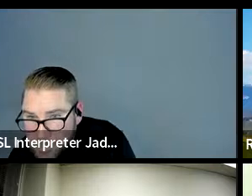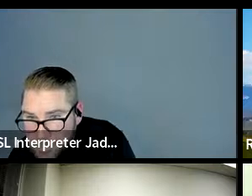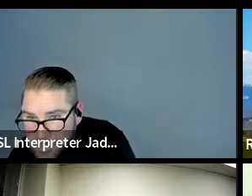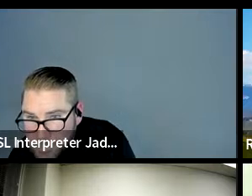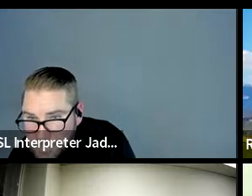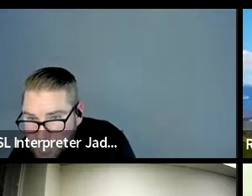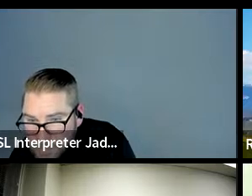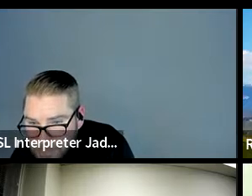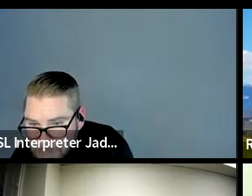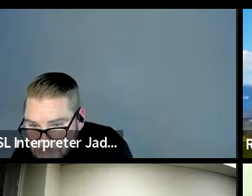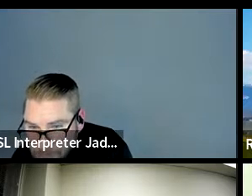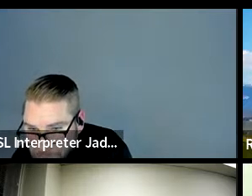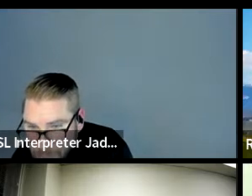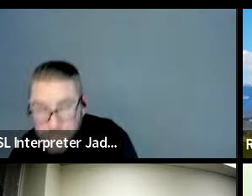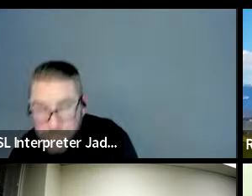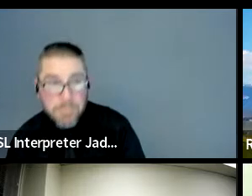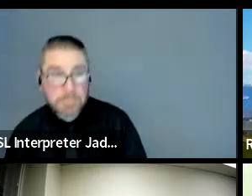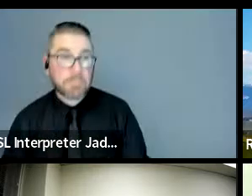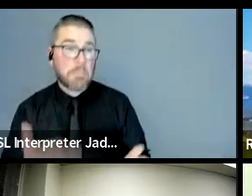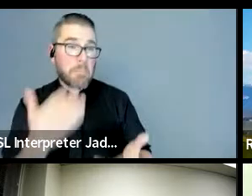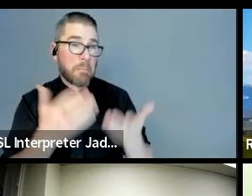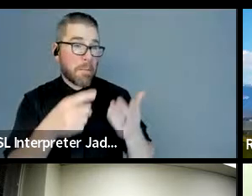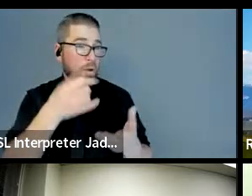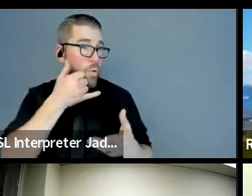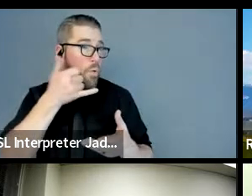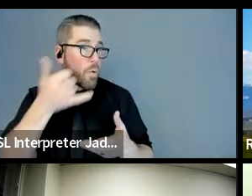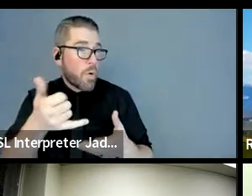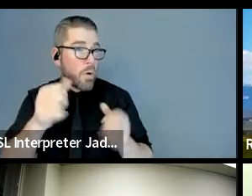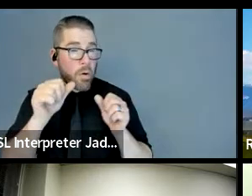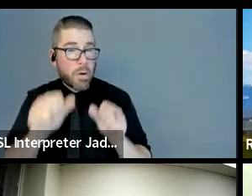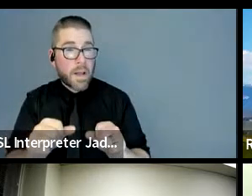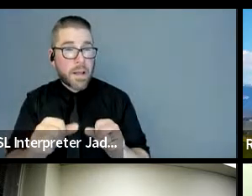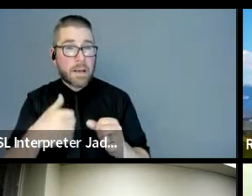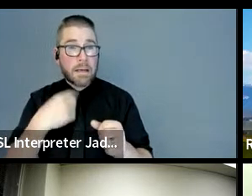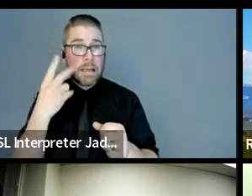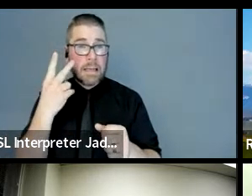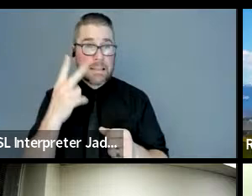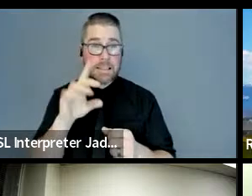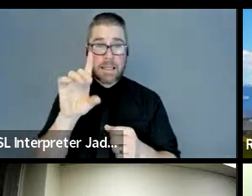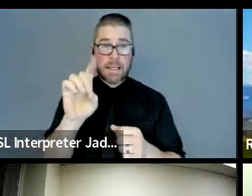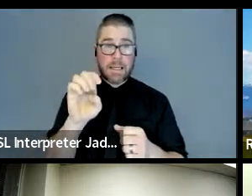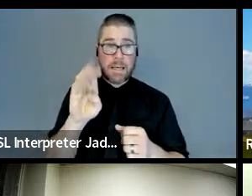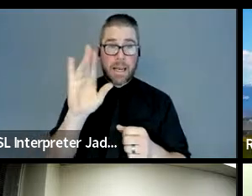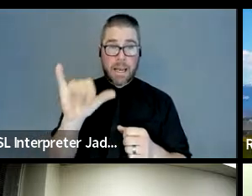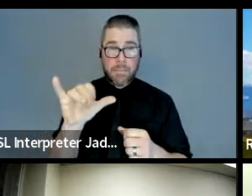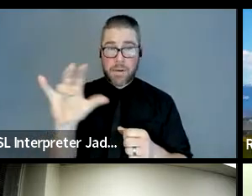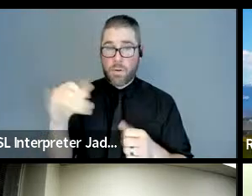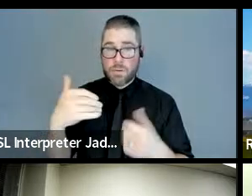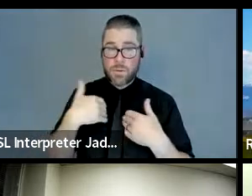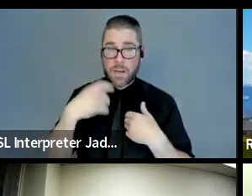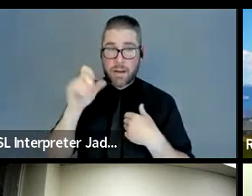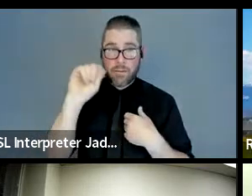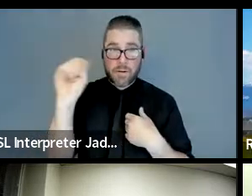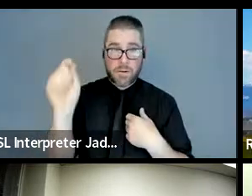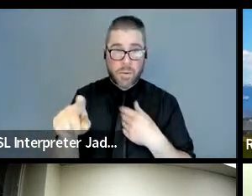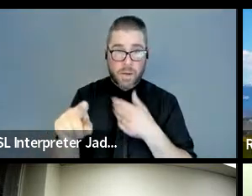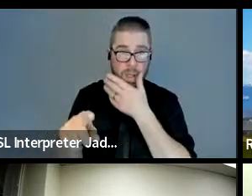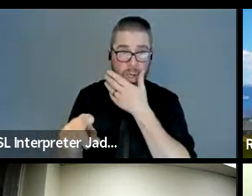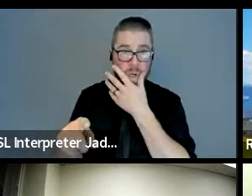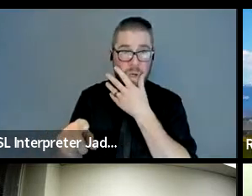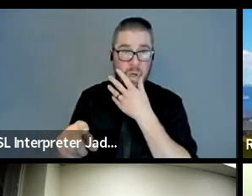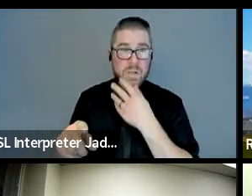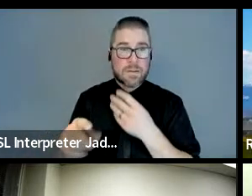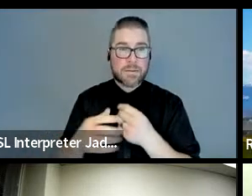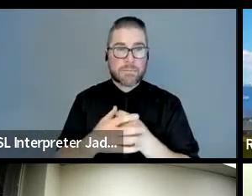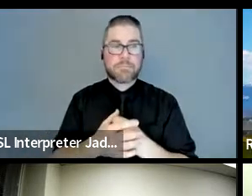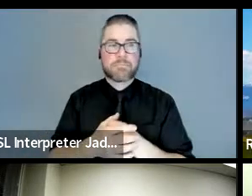be great. So I'm seeing Debbie has a question too, Nicholas. What about